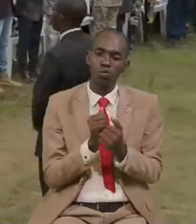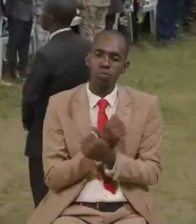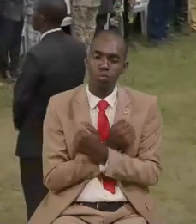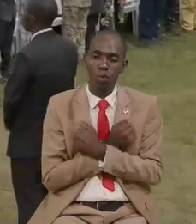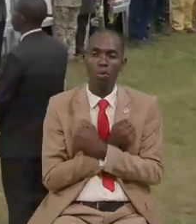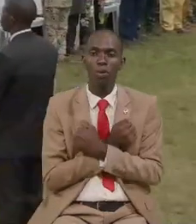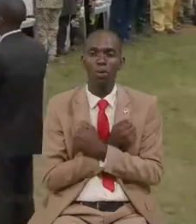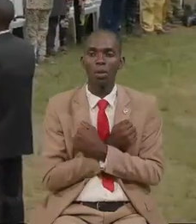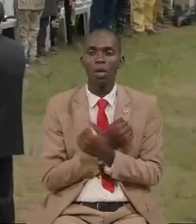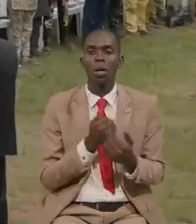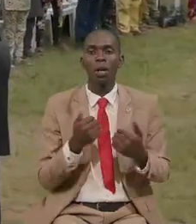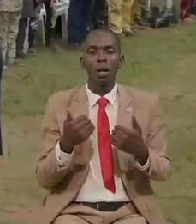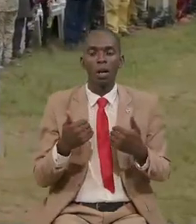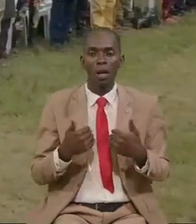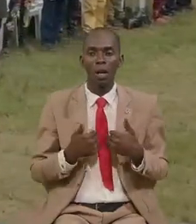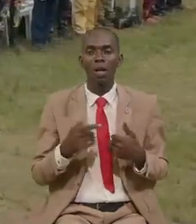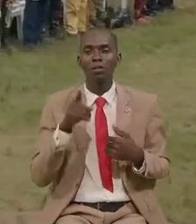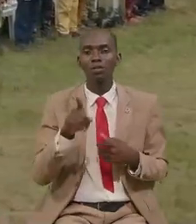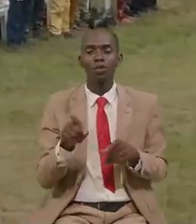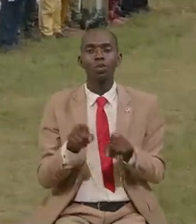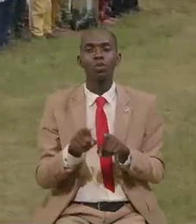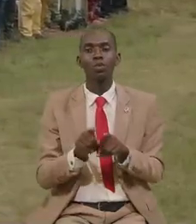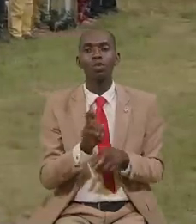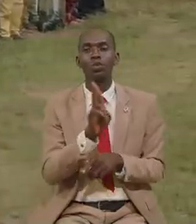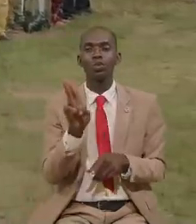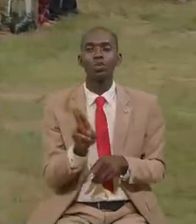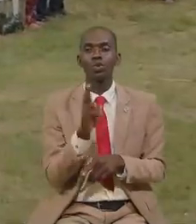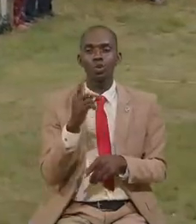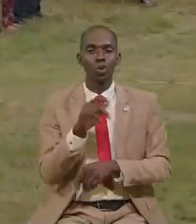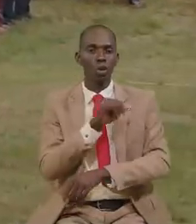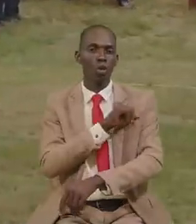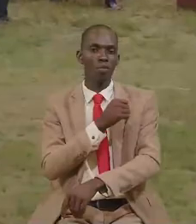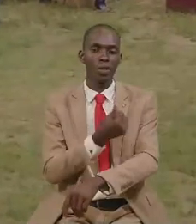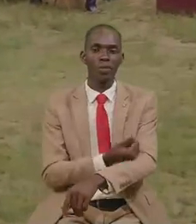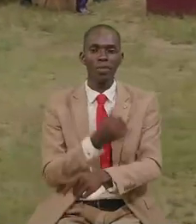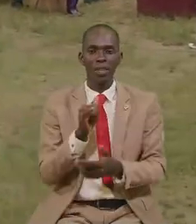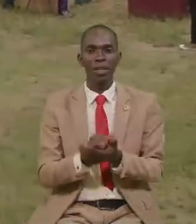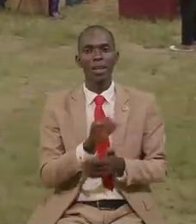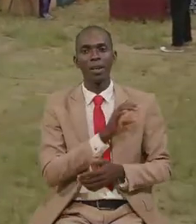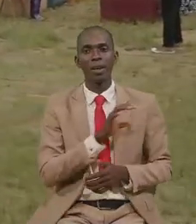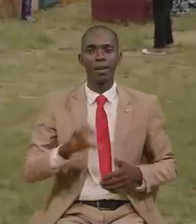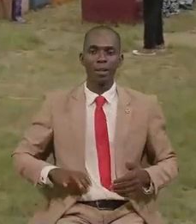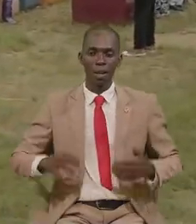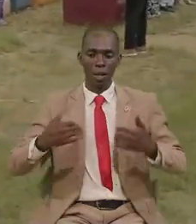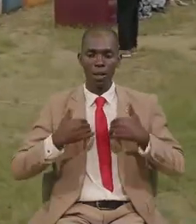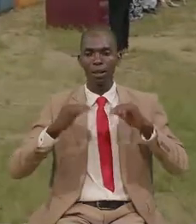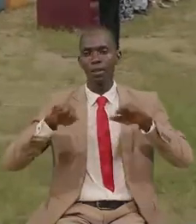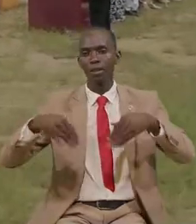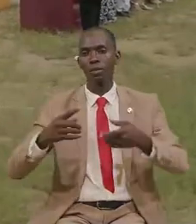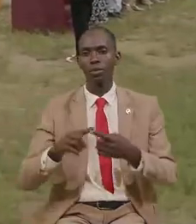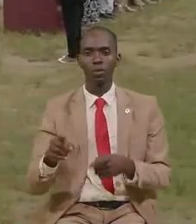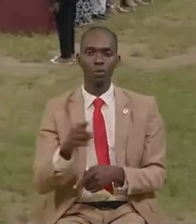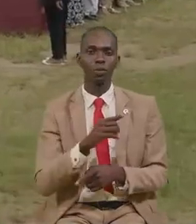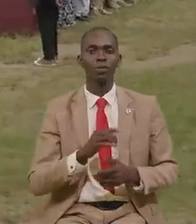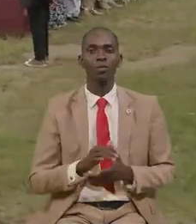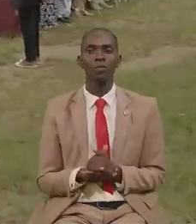have you made use of the authorization that Christ has given you